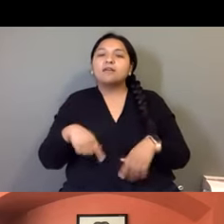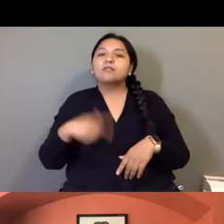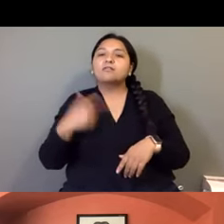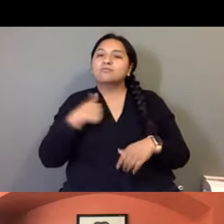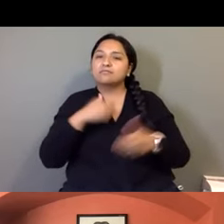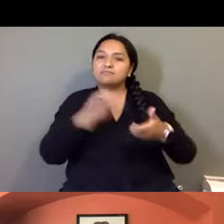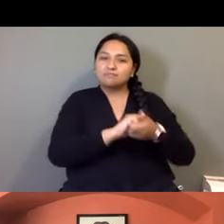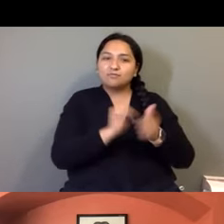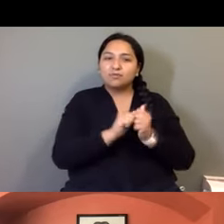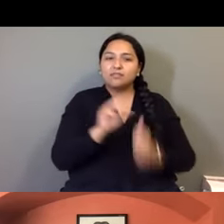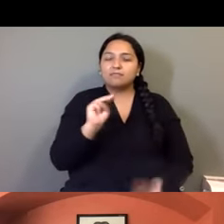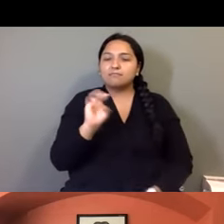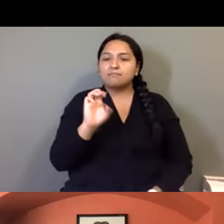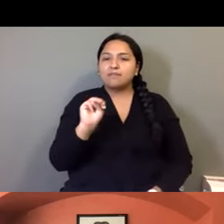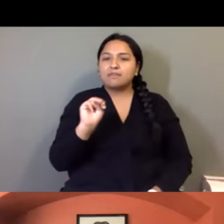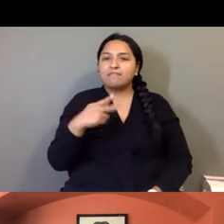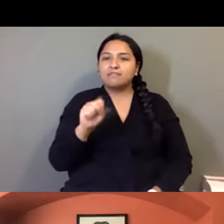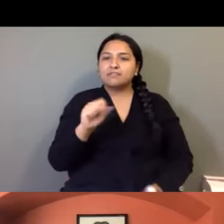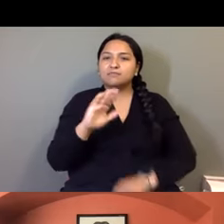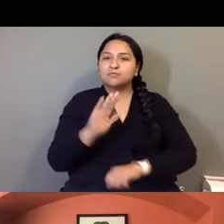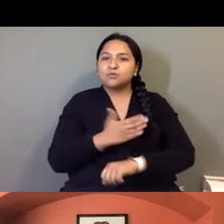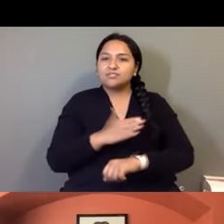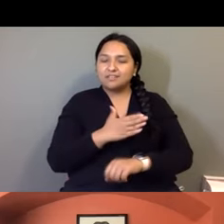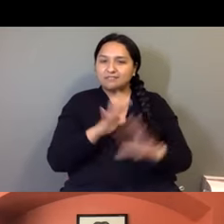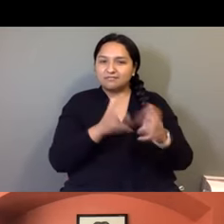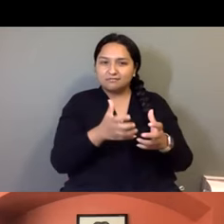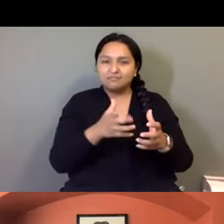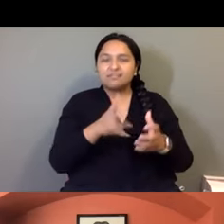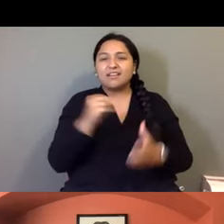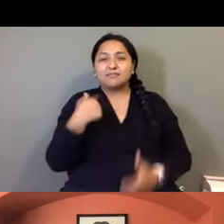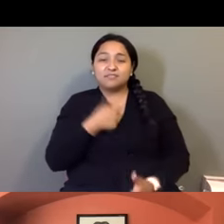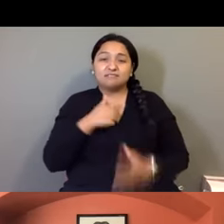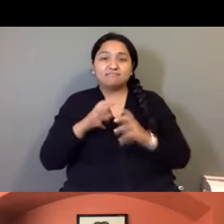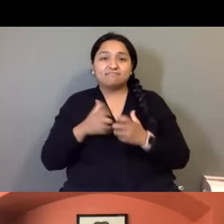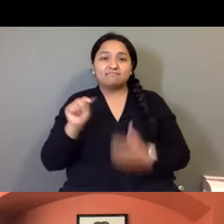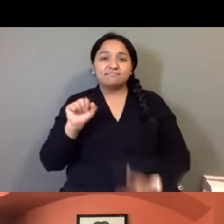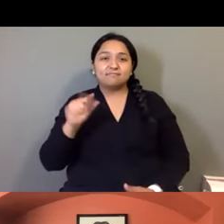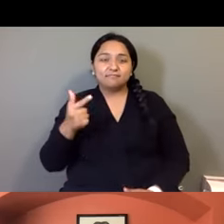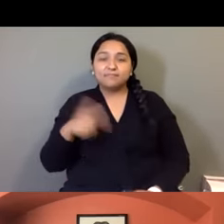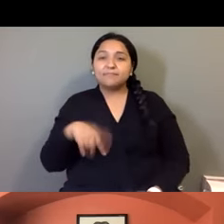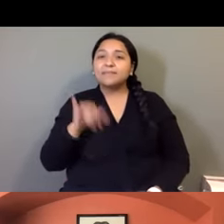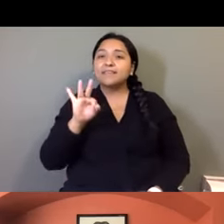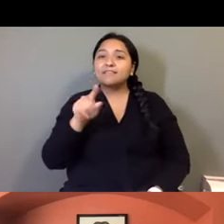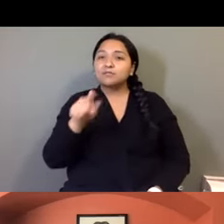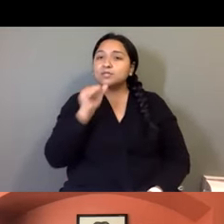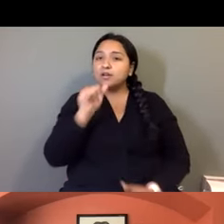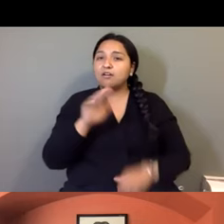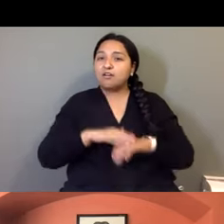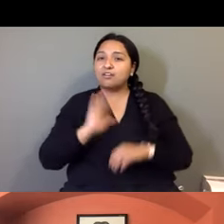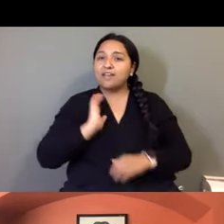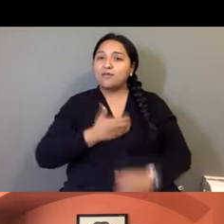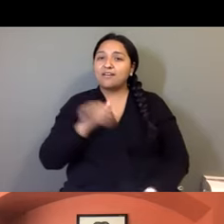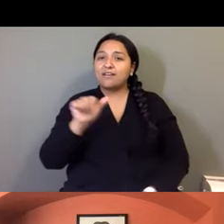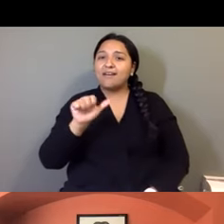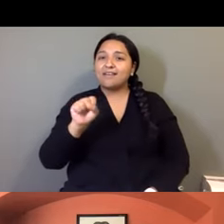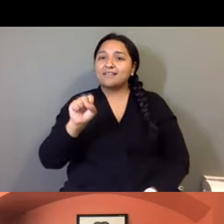Music Initiative and Arts Corps. And we are Teaching Artists Guild. If you are not on our asset map, you should be. Please get on